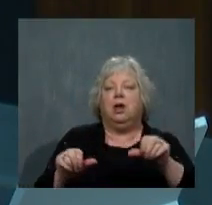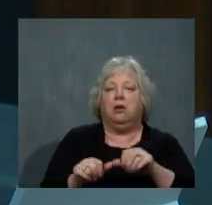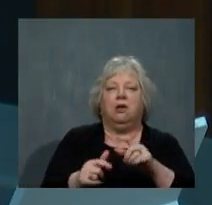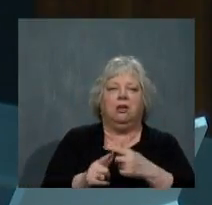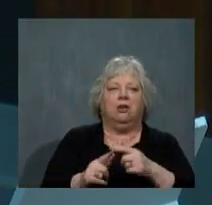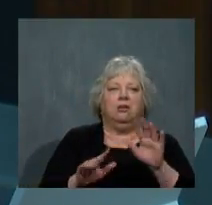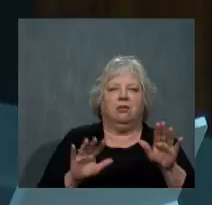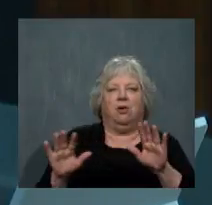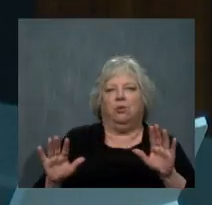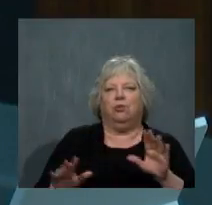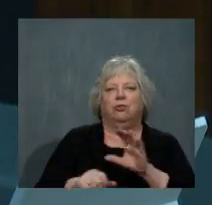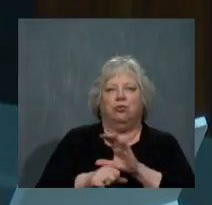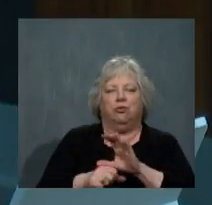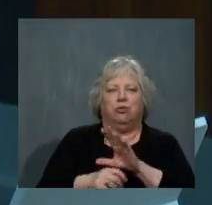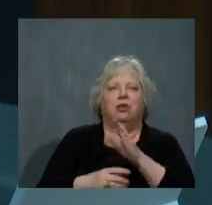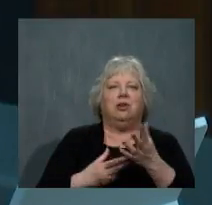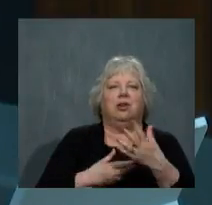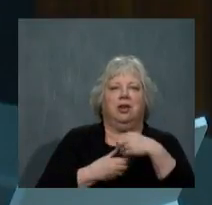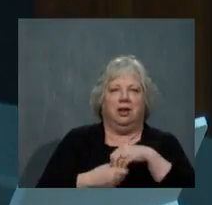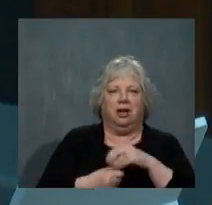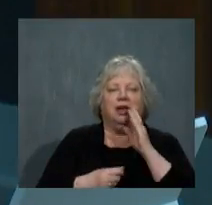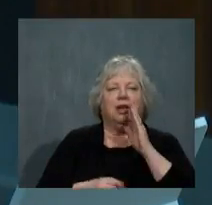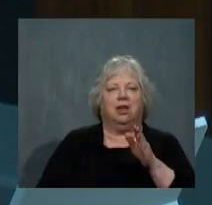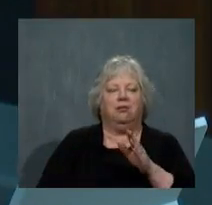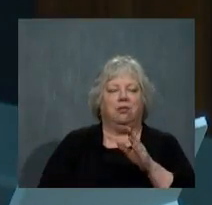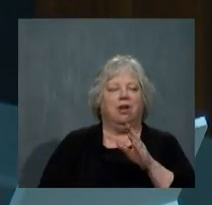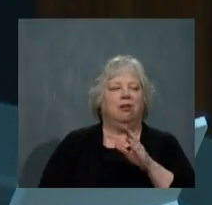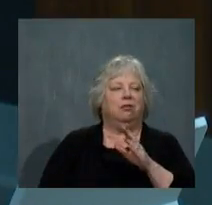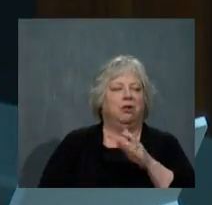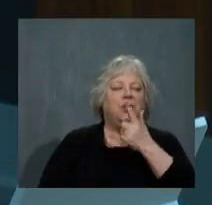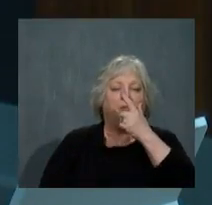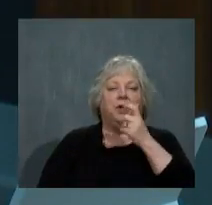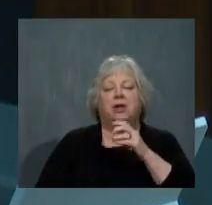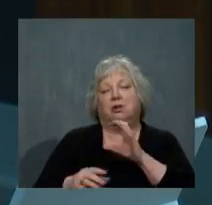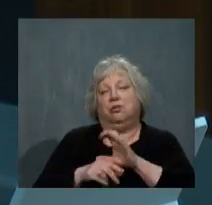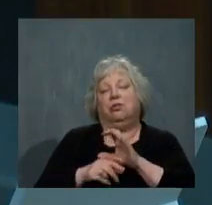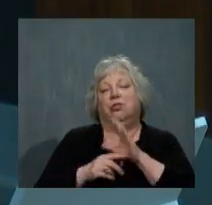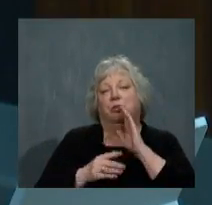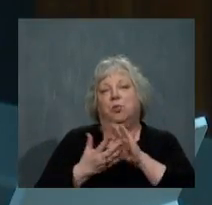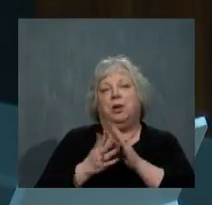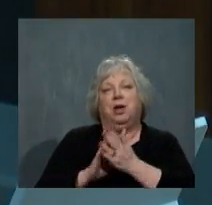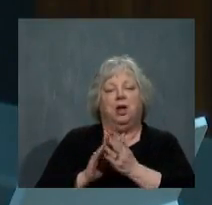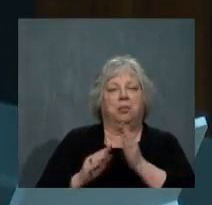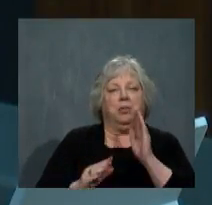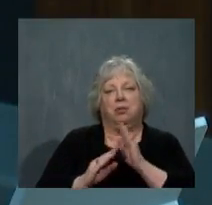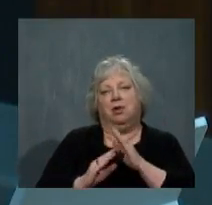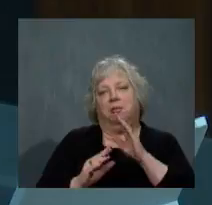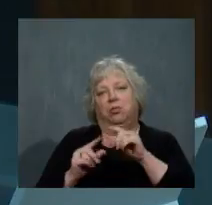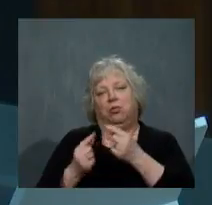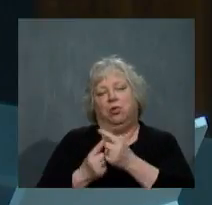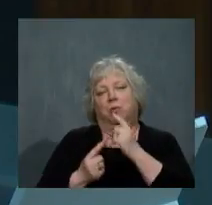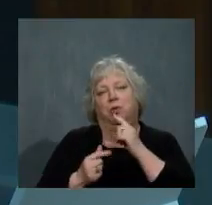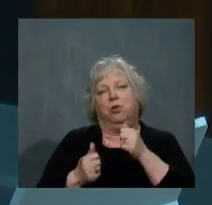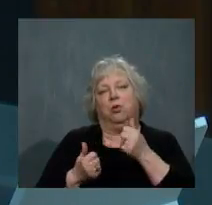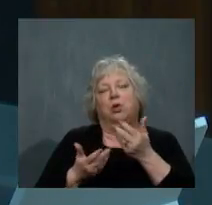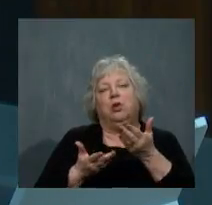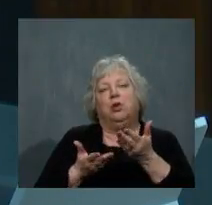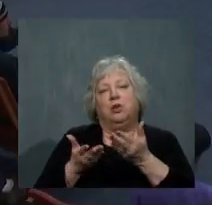involved, because churches are the number one that we're going to have serving these people. But we need to bring in the whole community and not